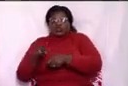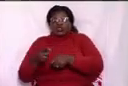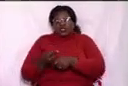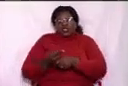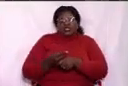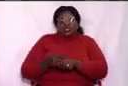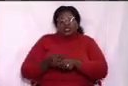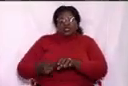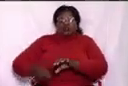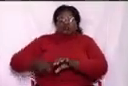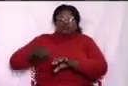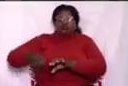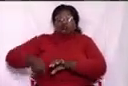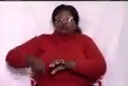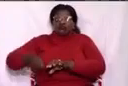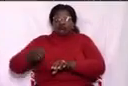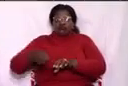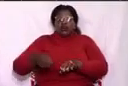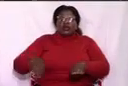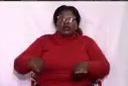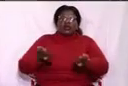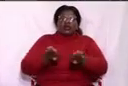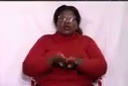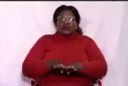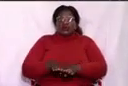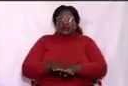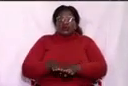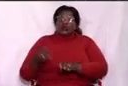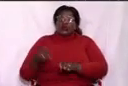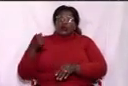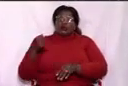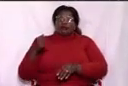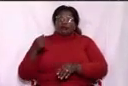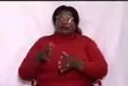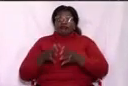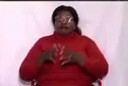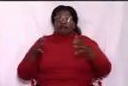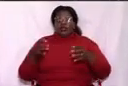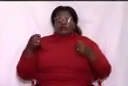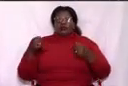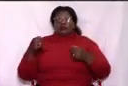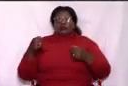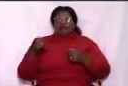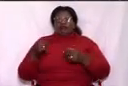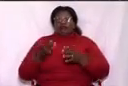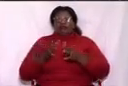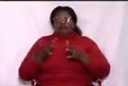are big enough to add on a shirt and make